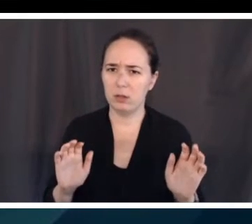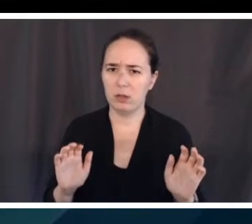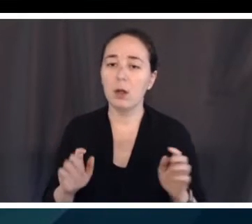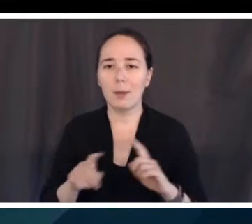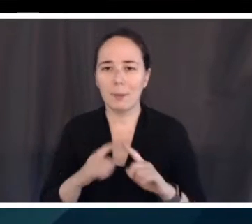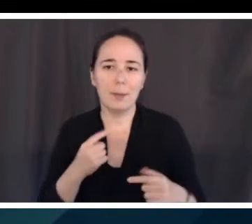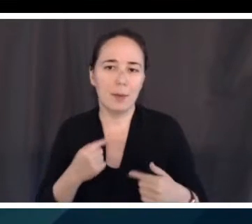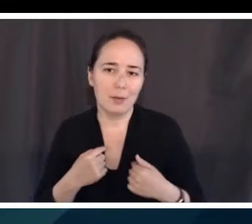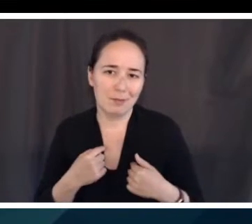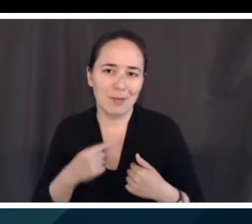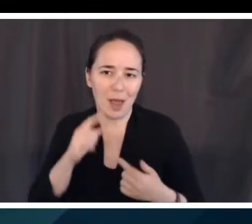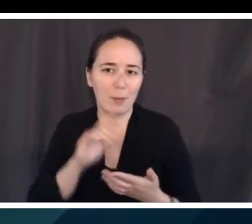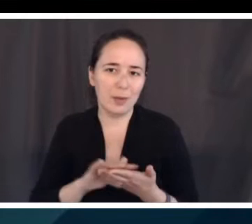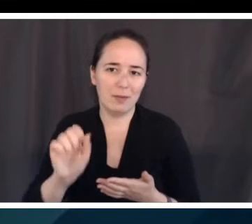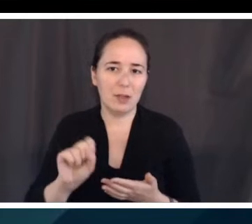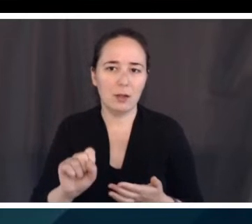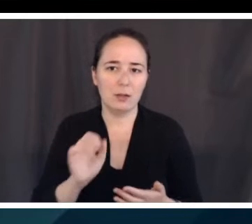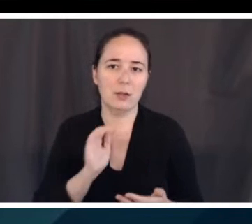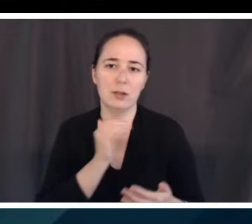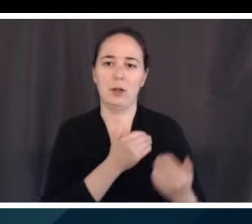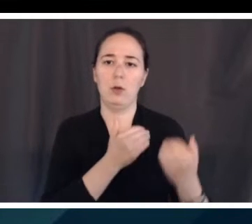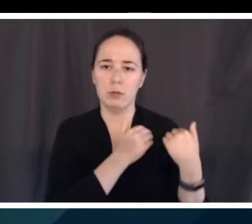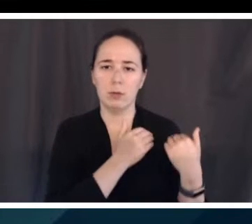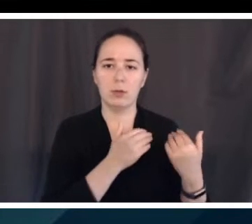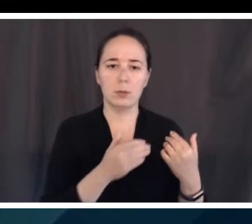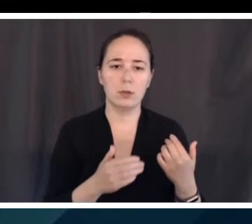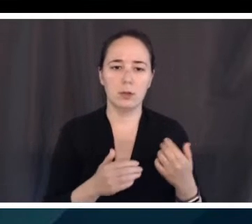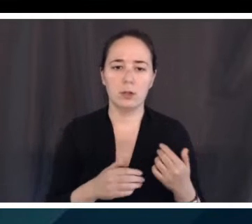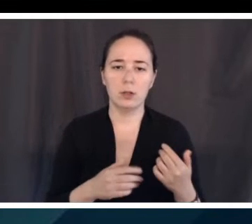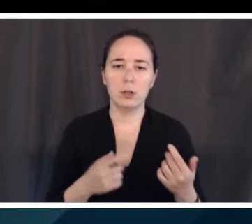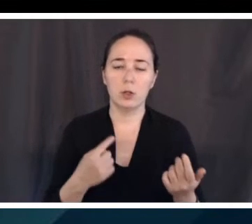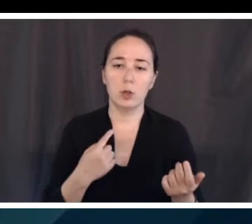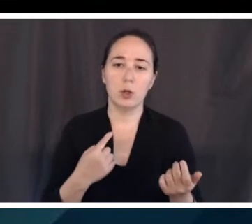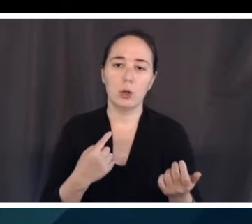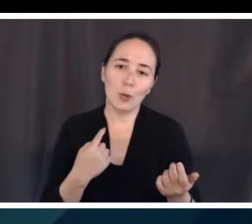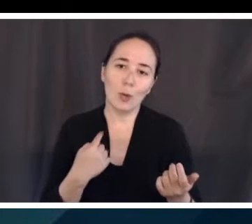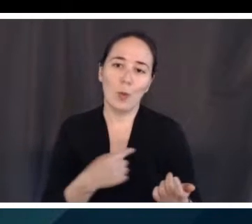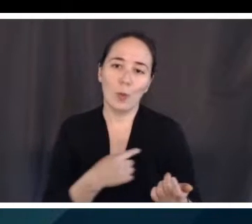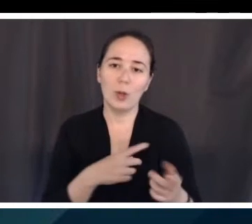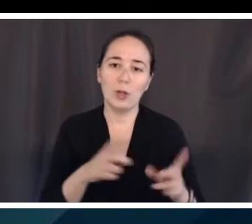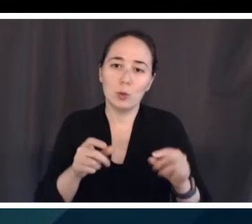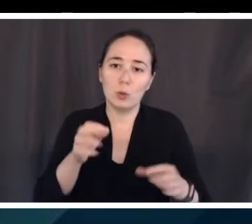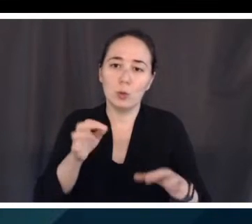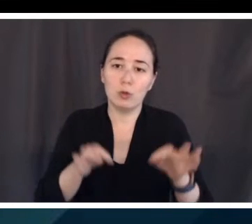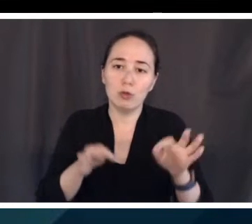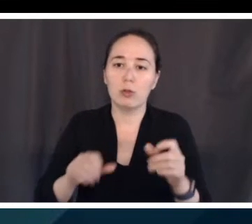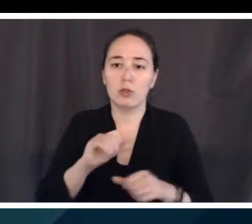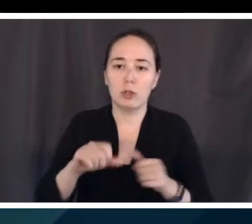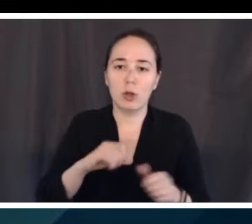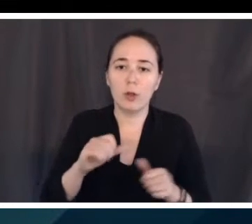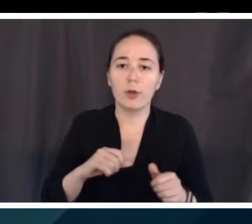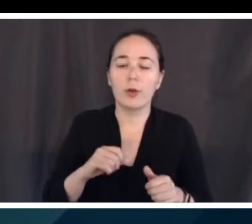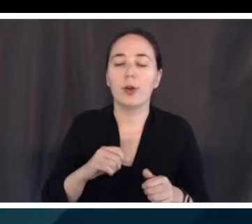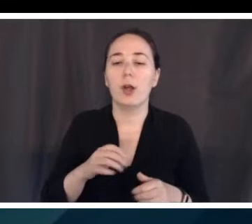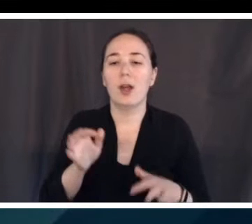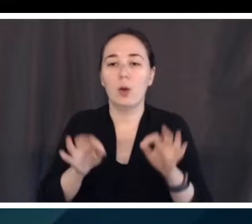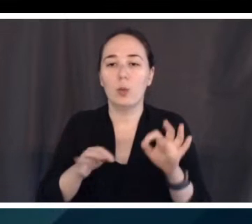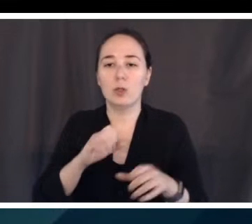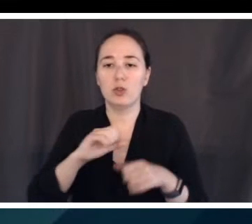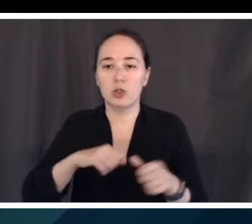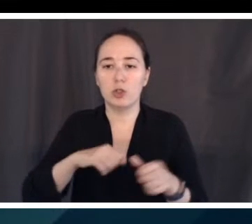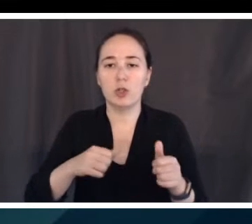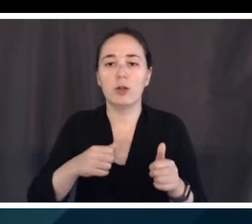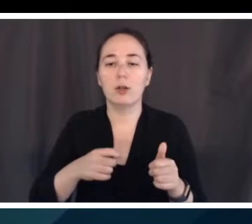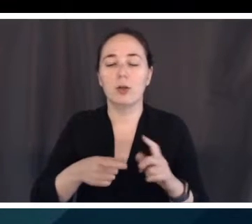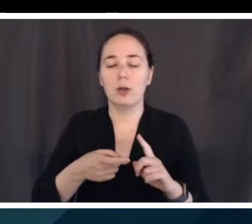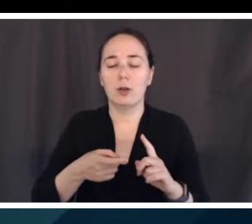are uh, people who judge one another, and we judge each other by the experiences that we have with one